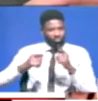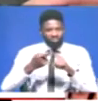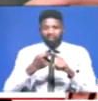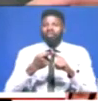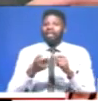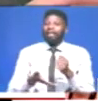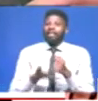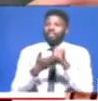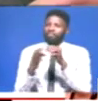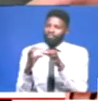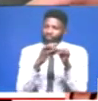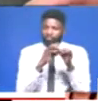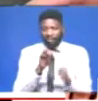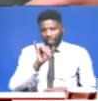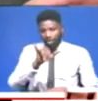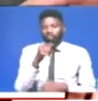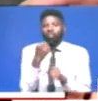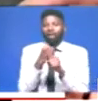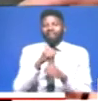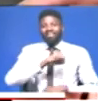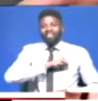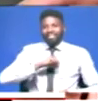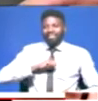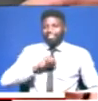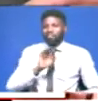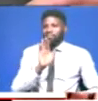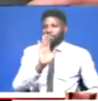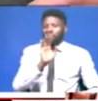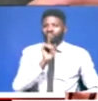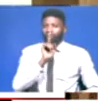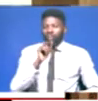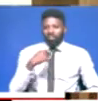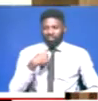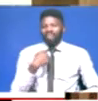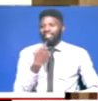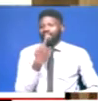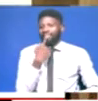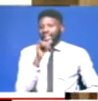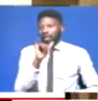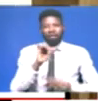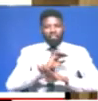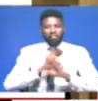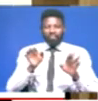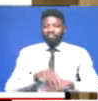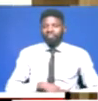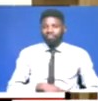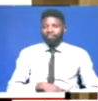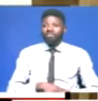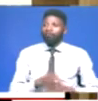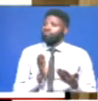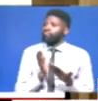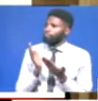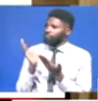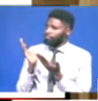think that is the work of the Senate. So I leave it at that. Thank you. Thank you. Meru Senator-elect Murungi